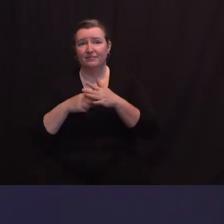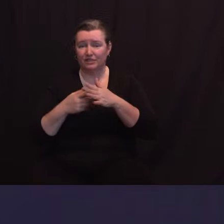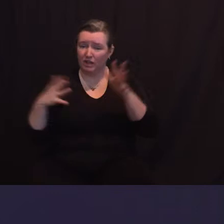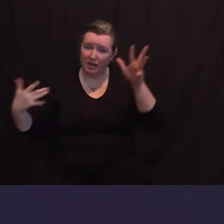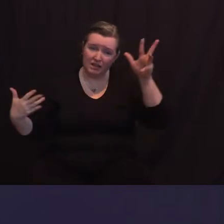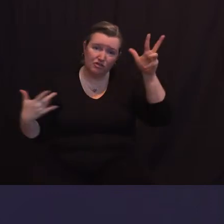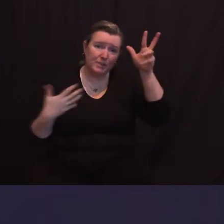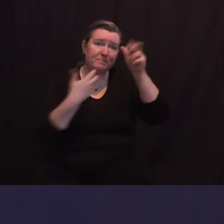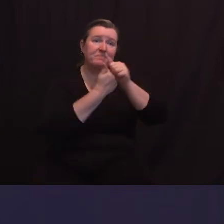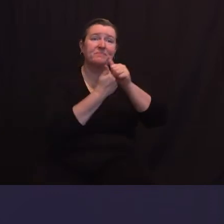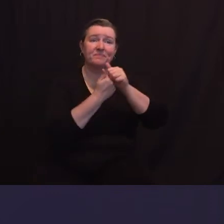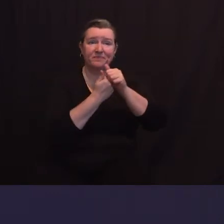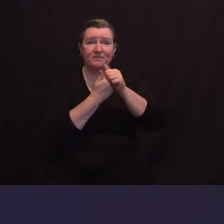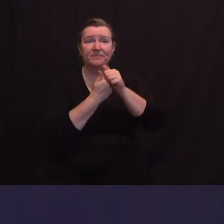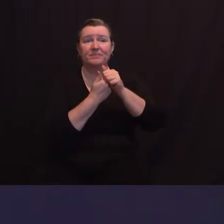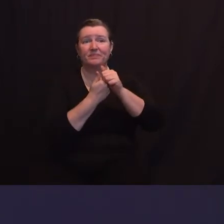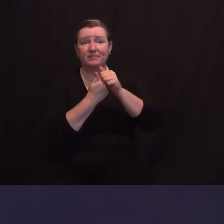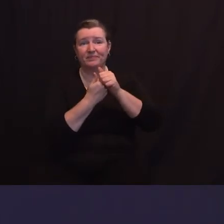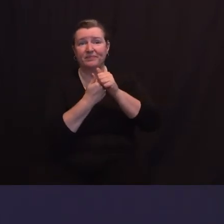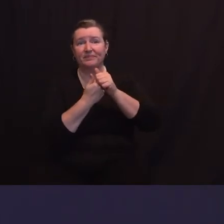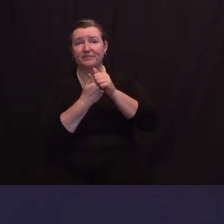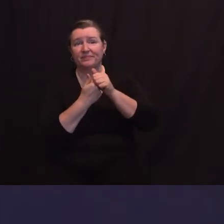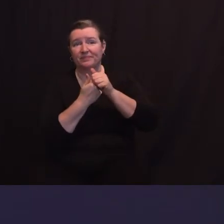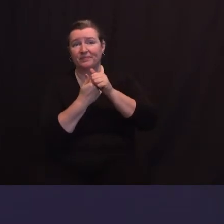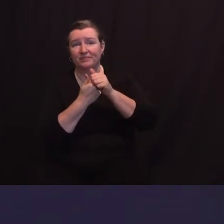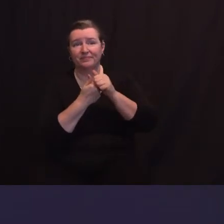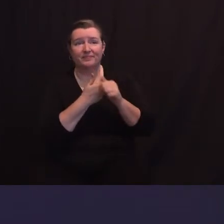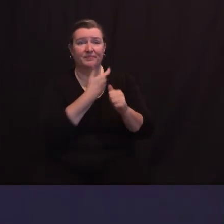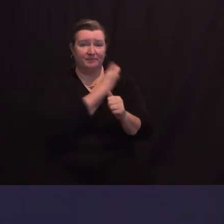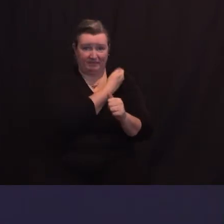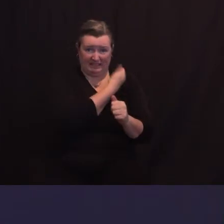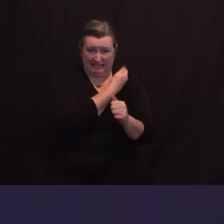of getting shots in arms relative to the supply we've got. But that's